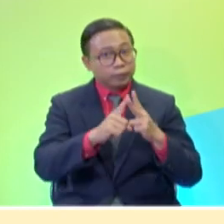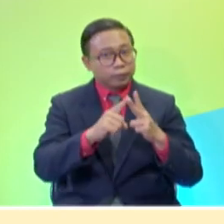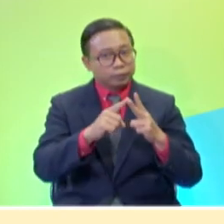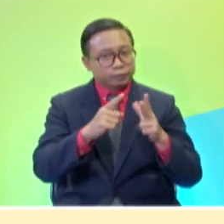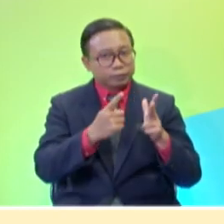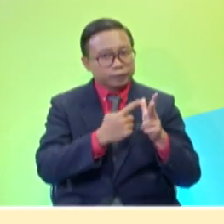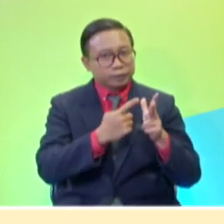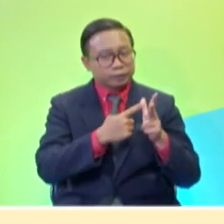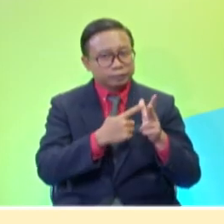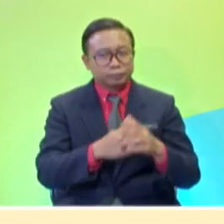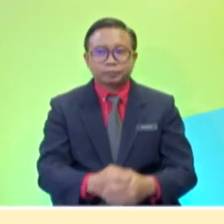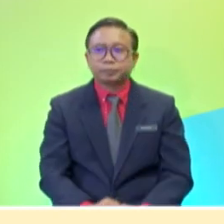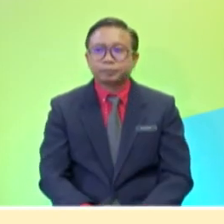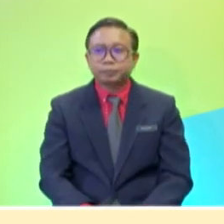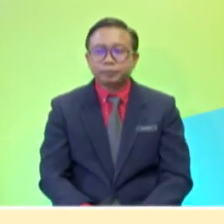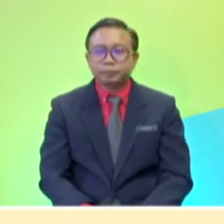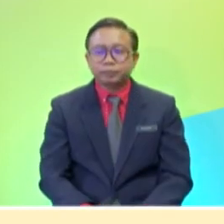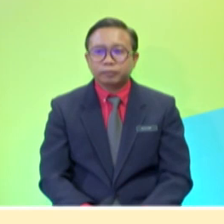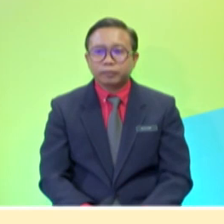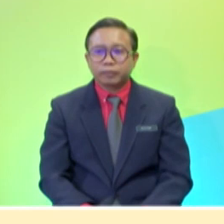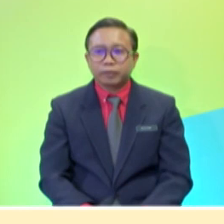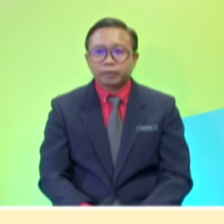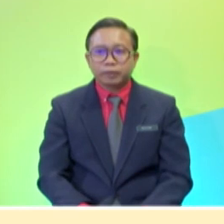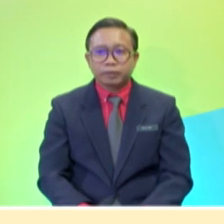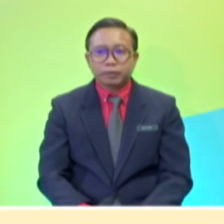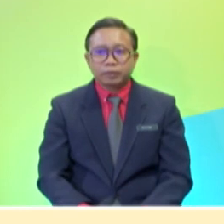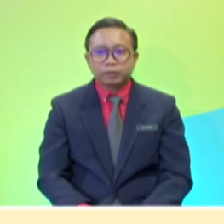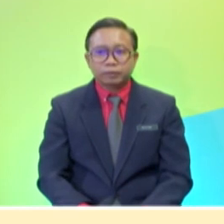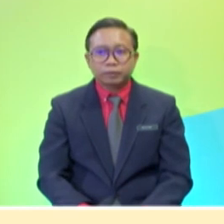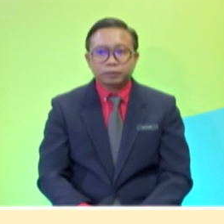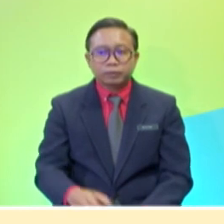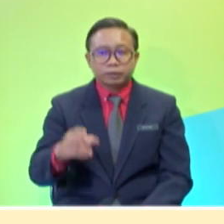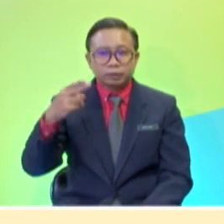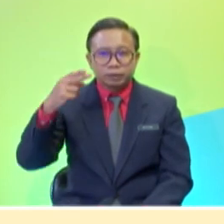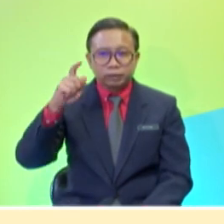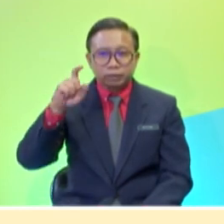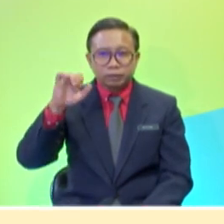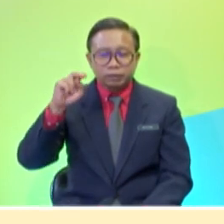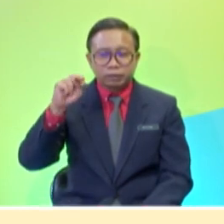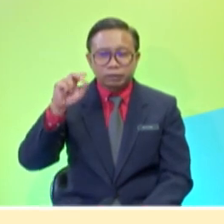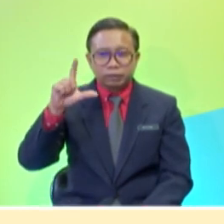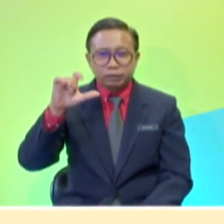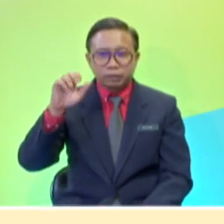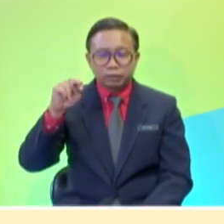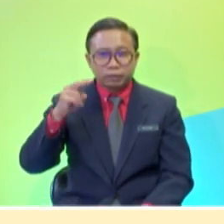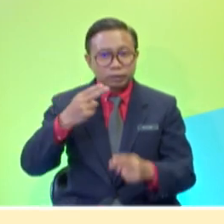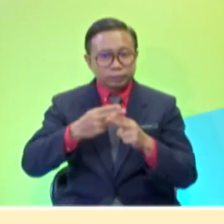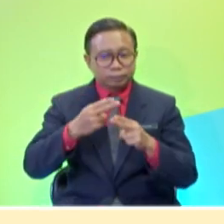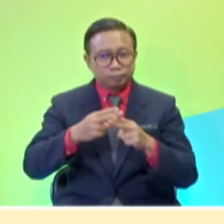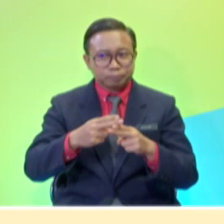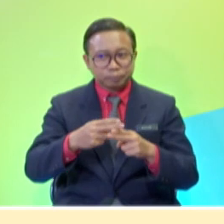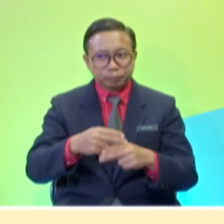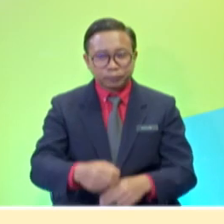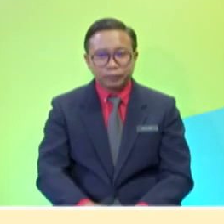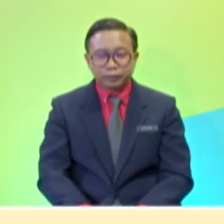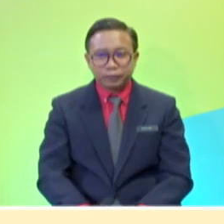next, at the bottom, we have Sinlin. Hi, Sinlin. Hello, Cindy. Smile, Sinlin. You have a beautiful smile. Oh,